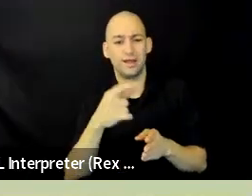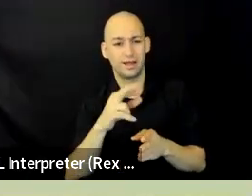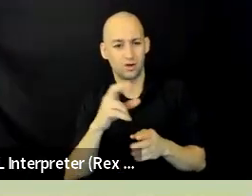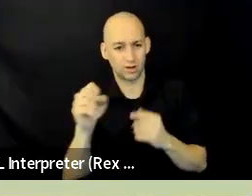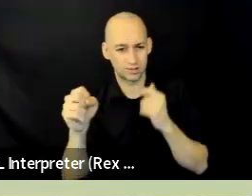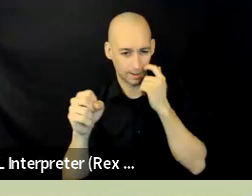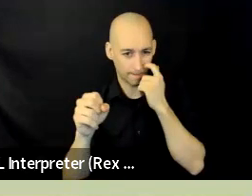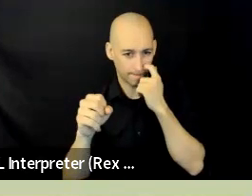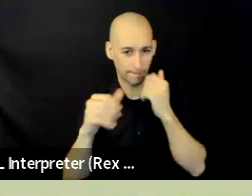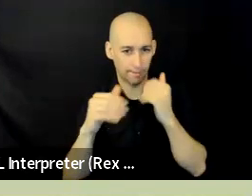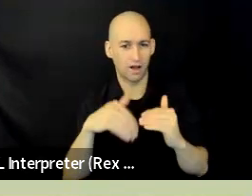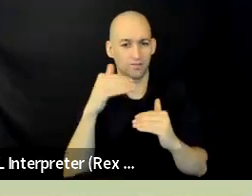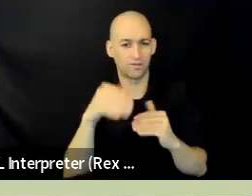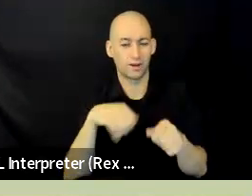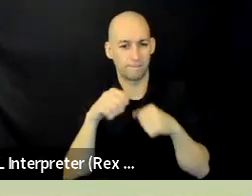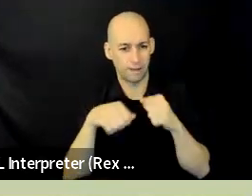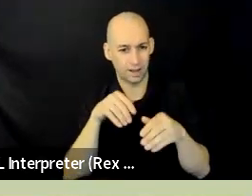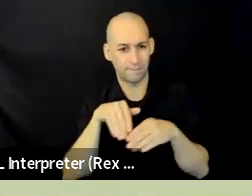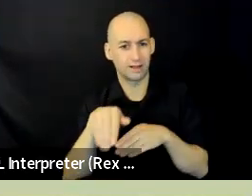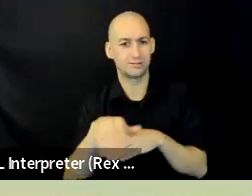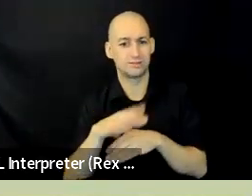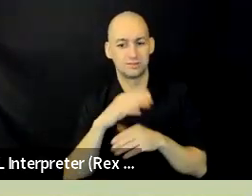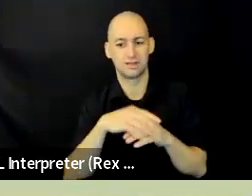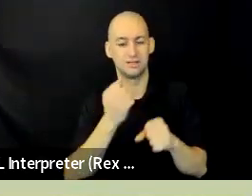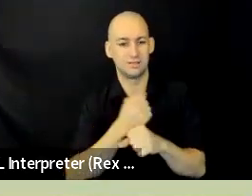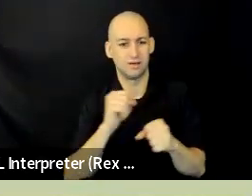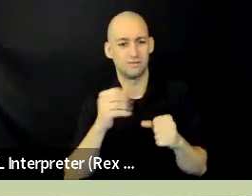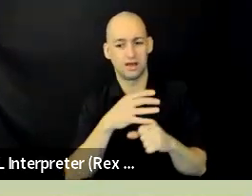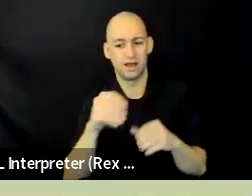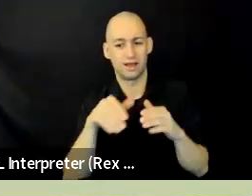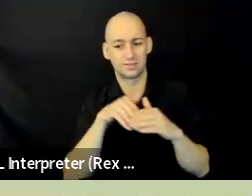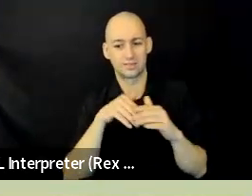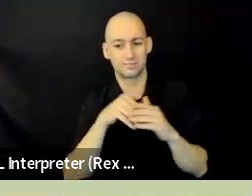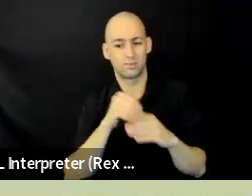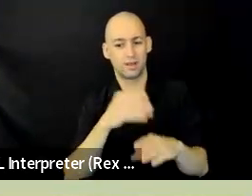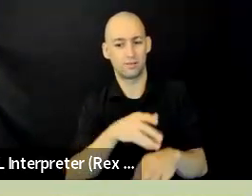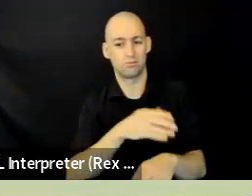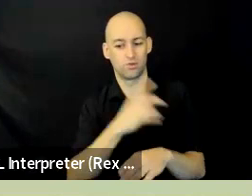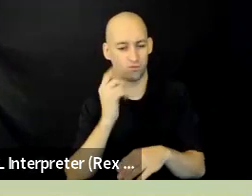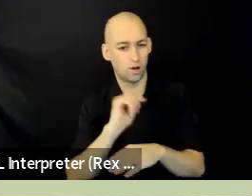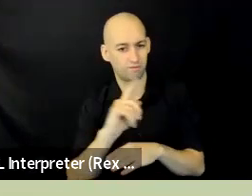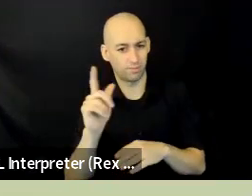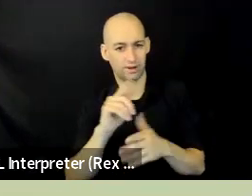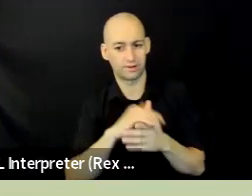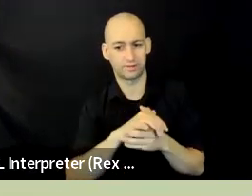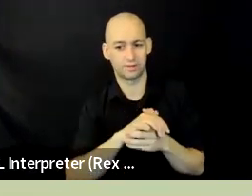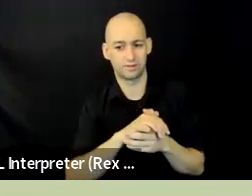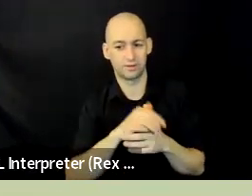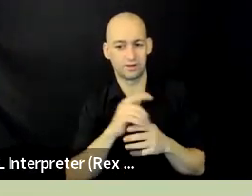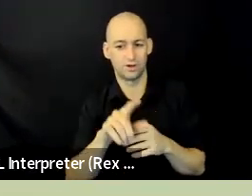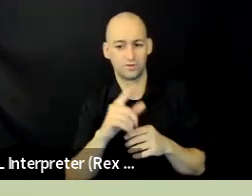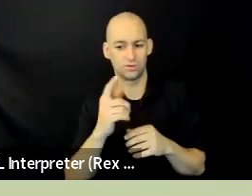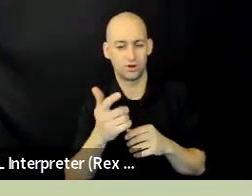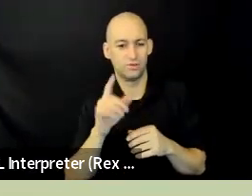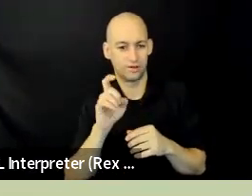so safety and accessibility would be improved for all users. Next slide, please. Alternative X would